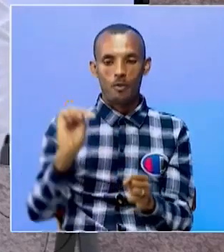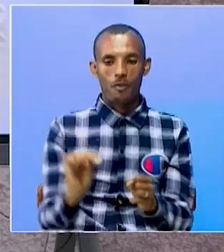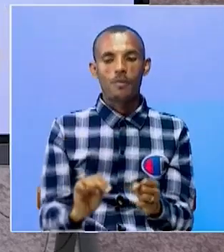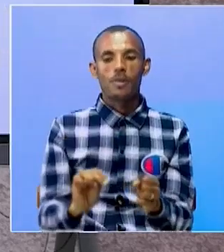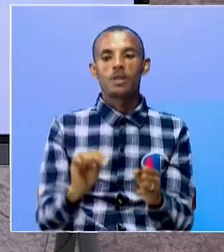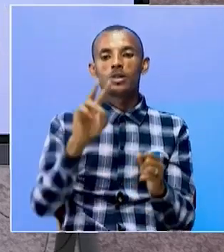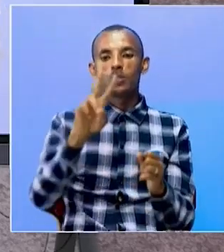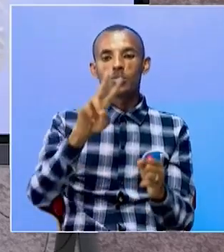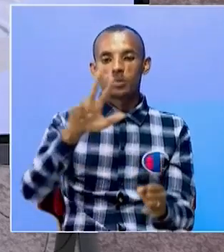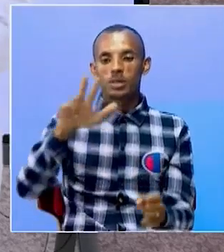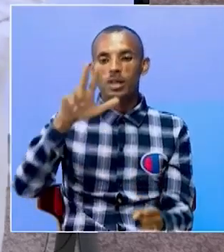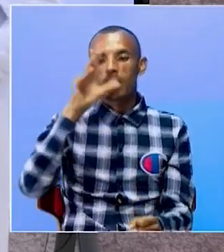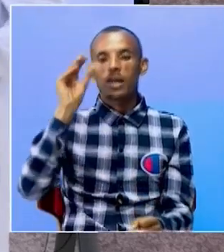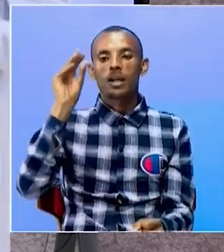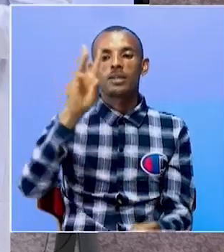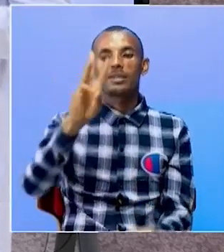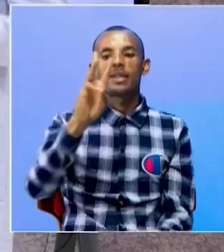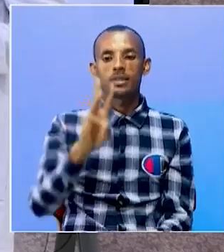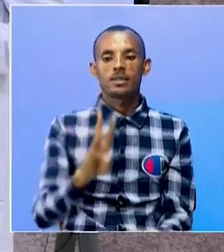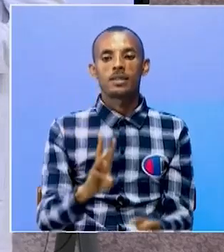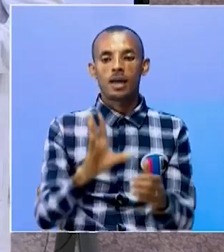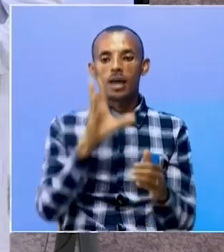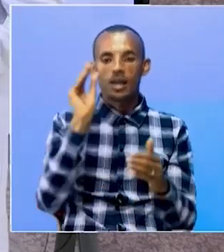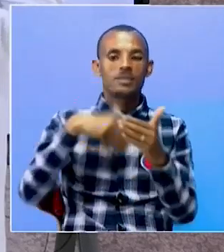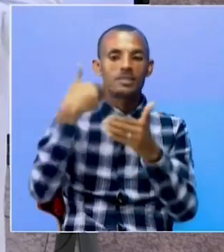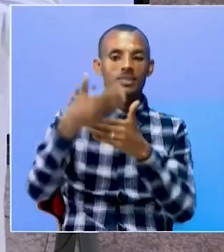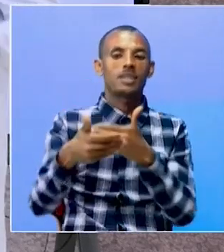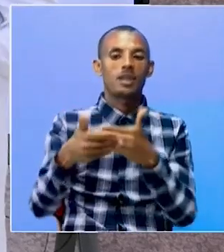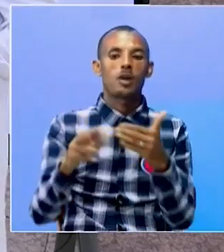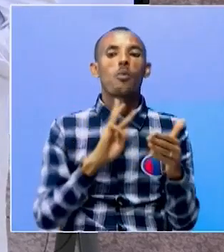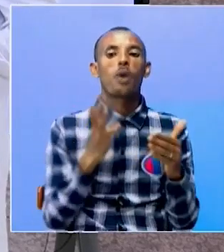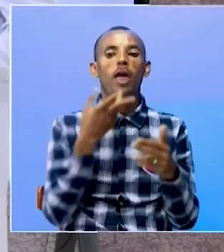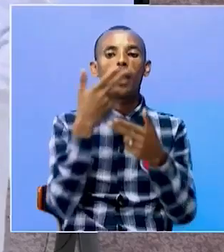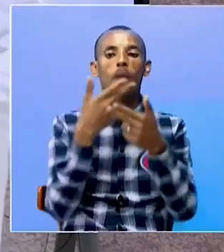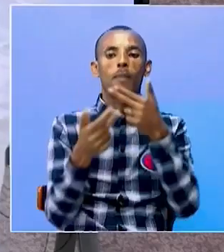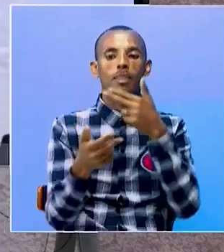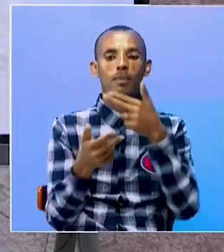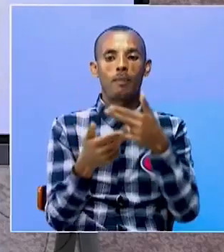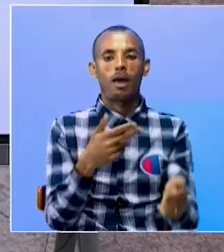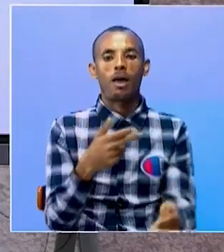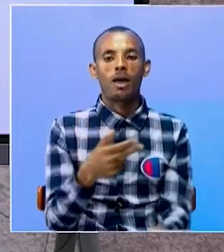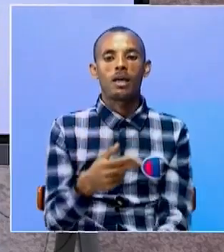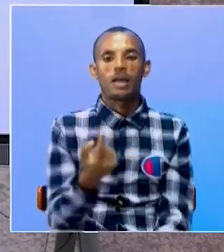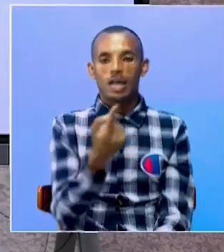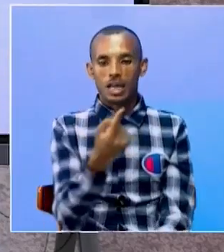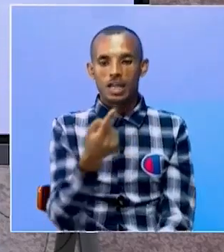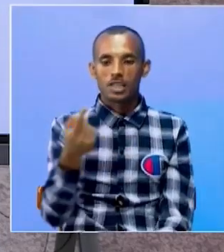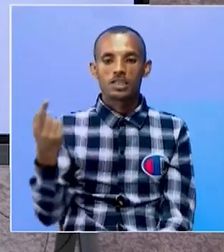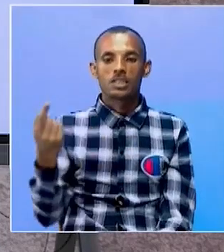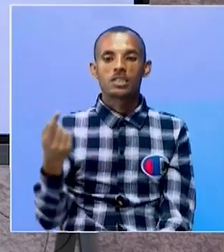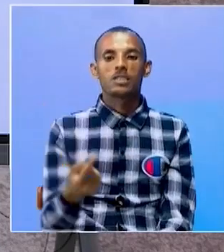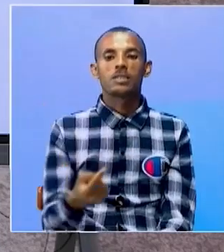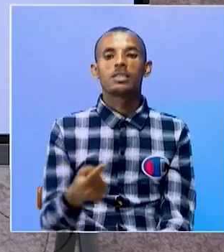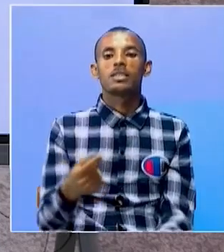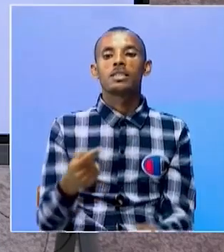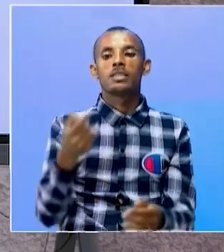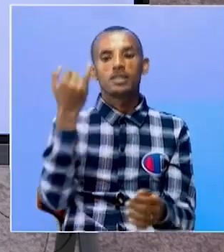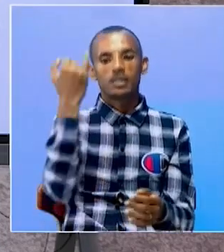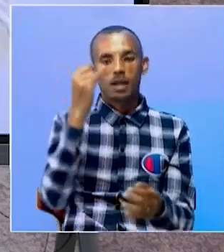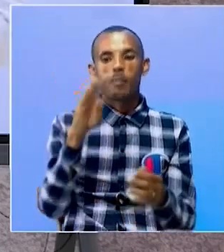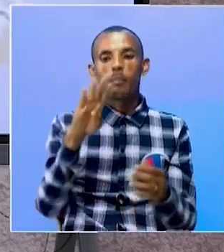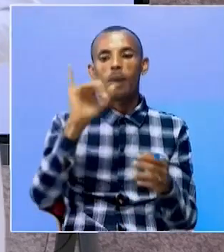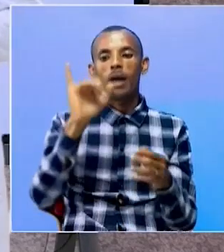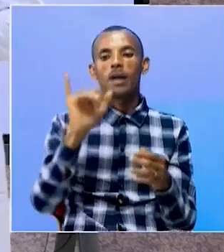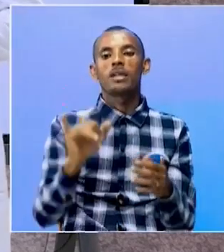2, 3, and 6. And then we multiply each term by